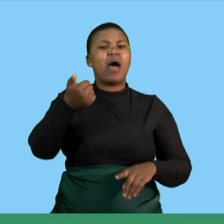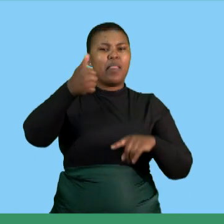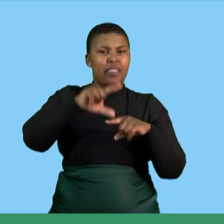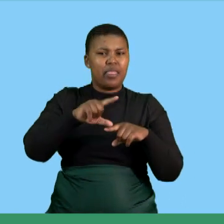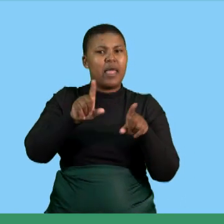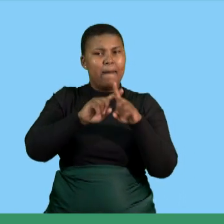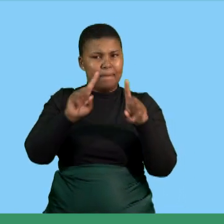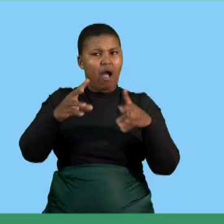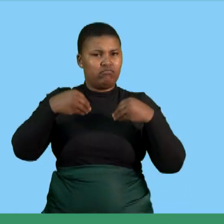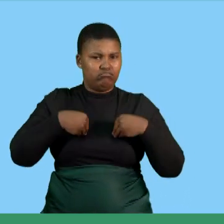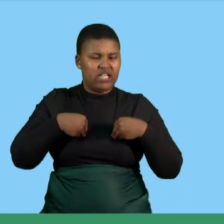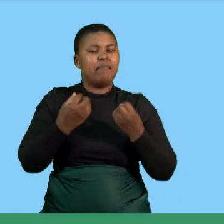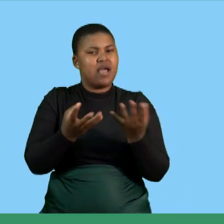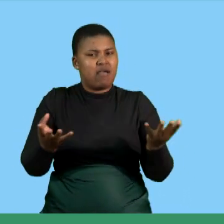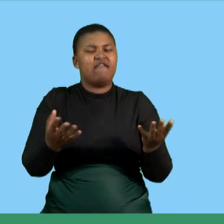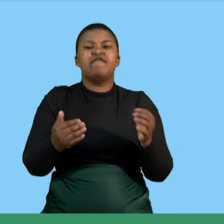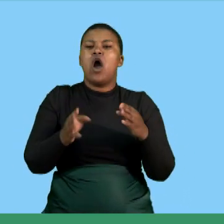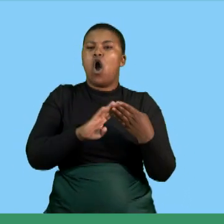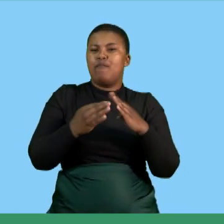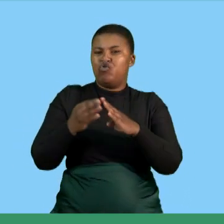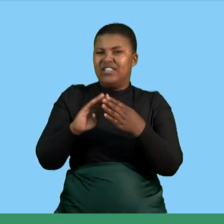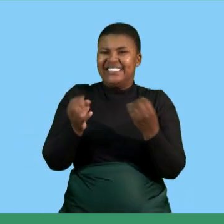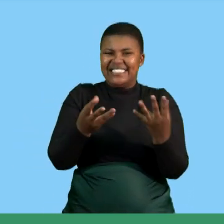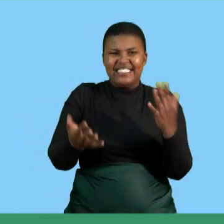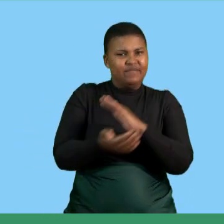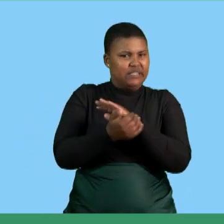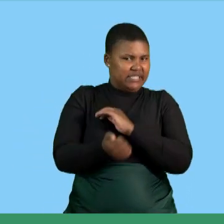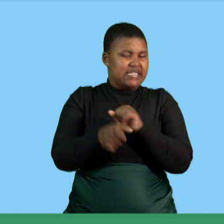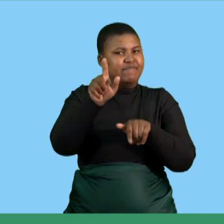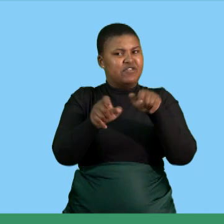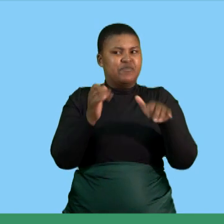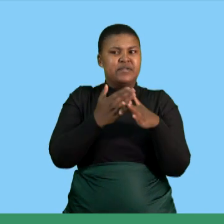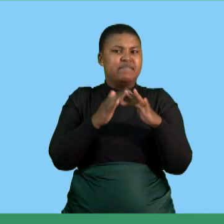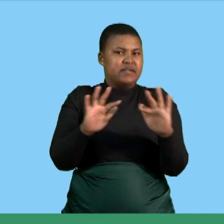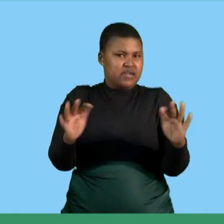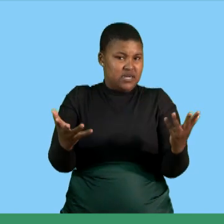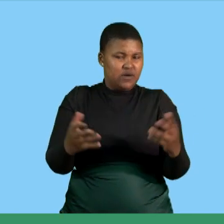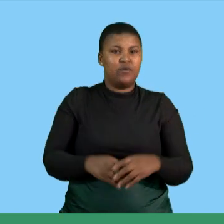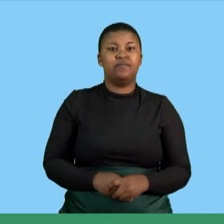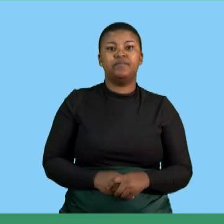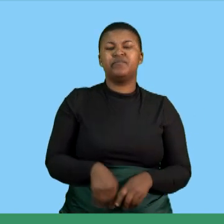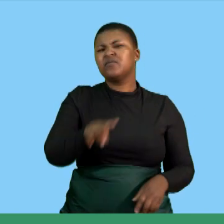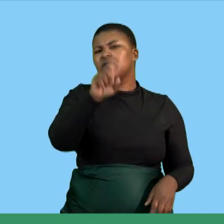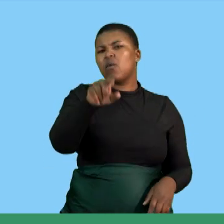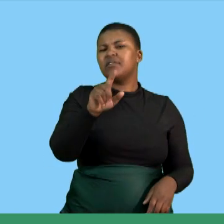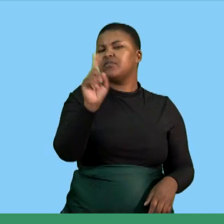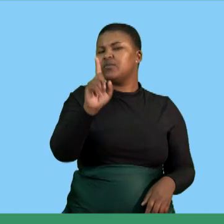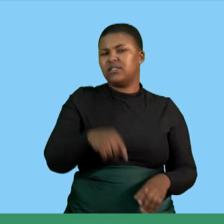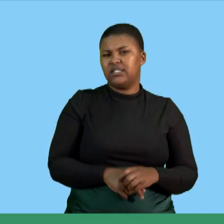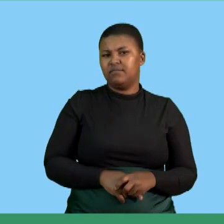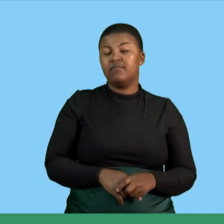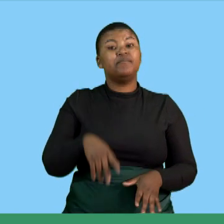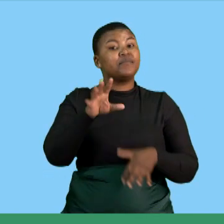community by investing in skills development of the unemployed. Now, what is the question? The